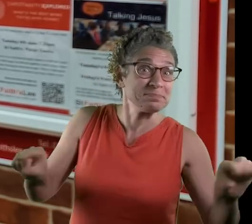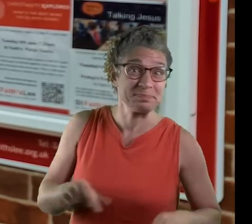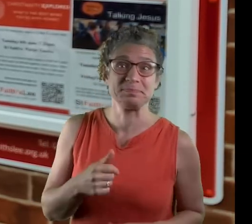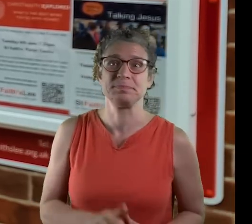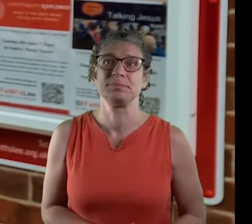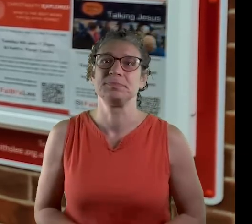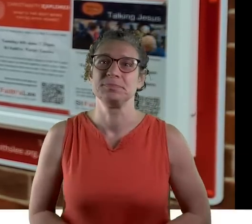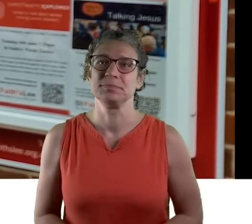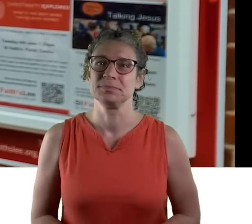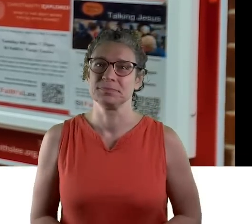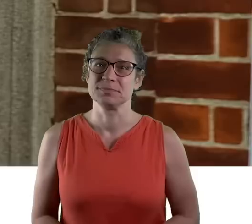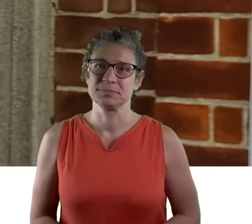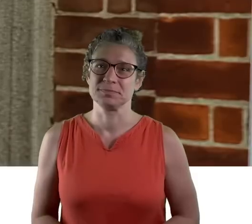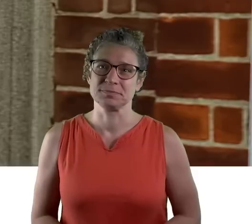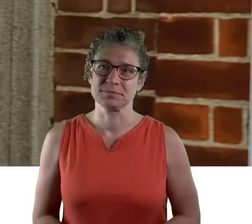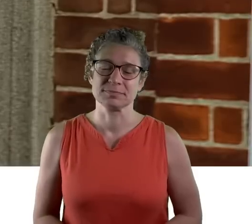screen.